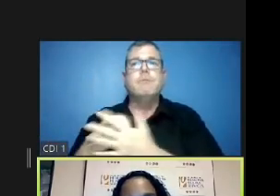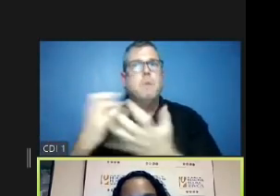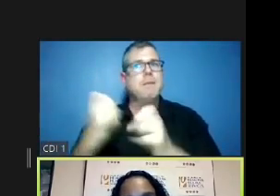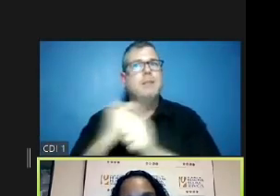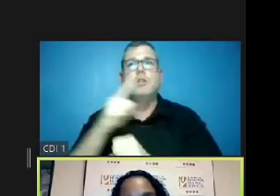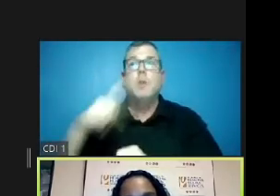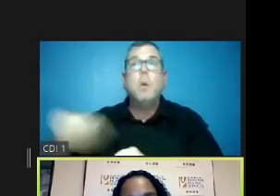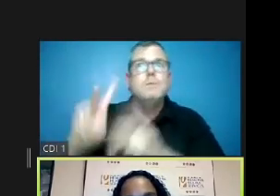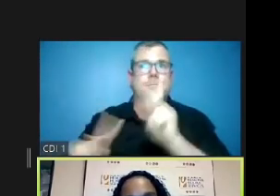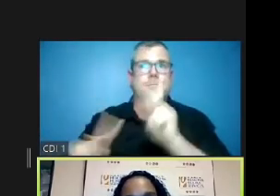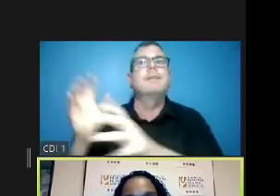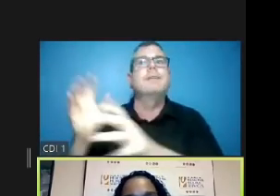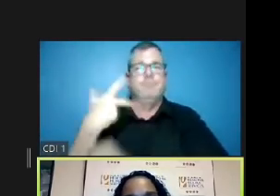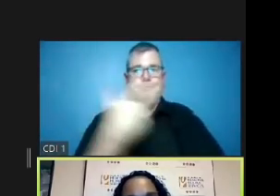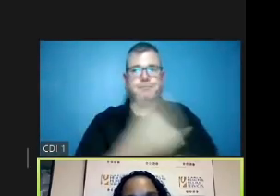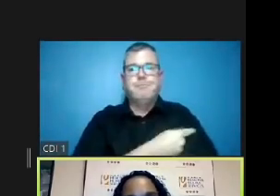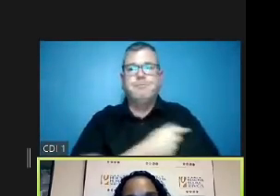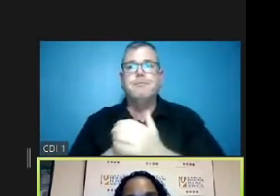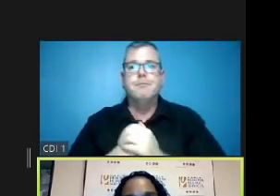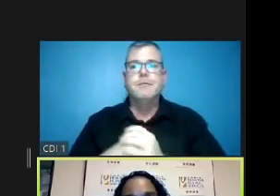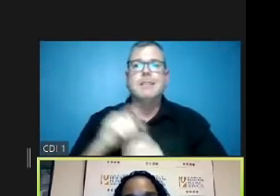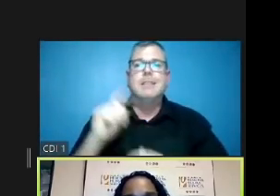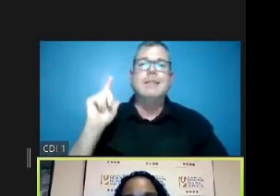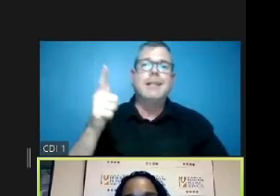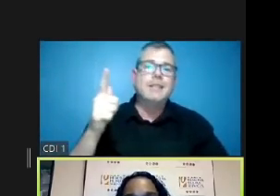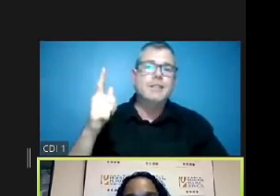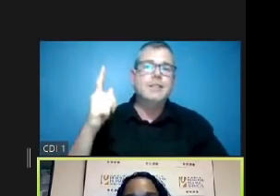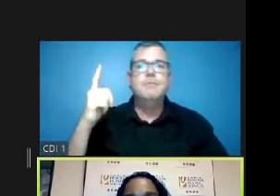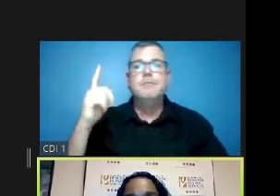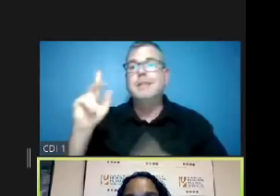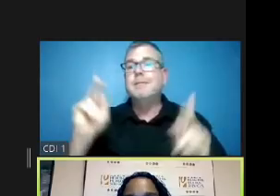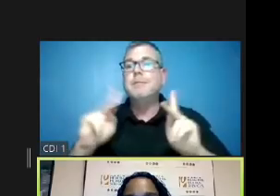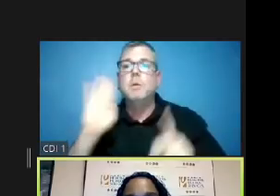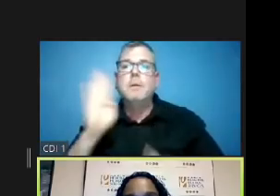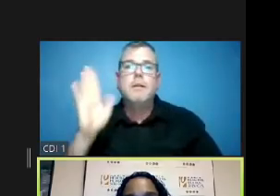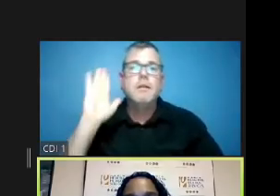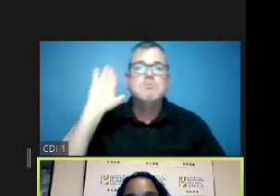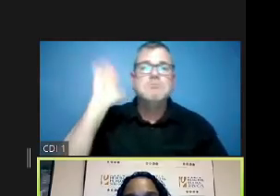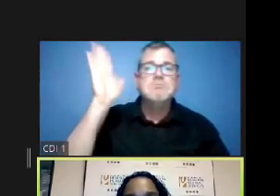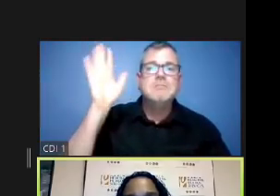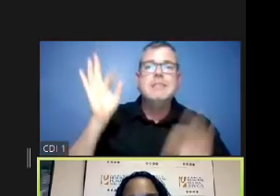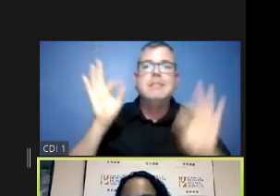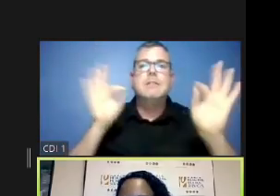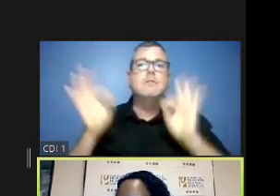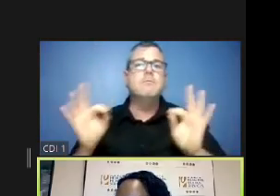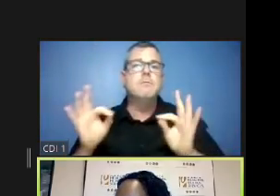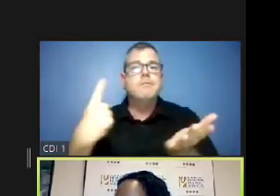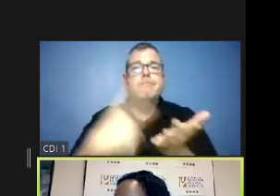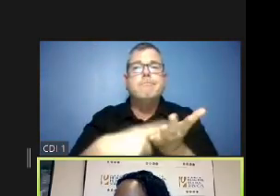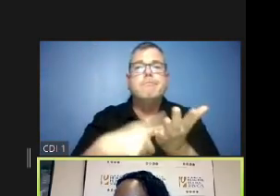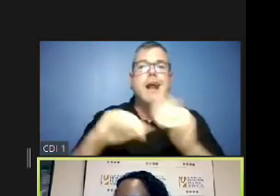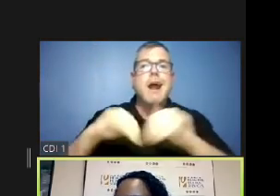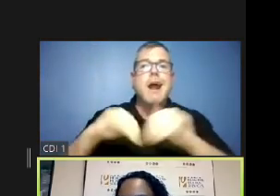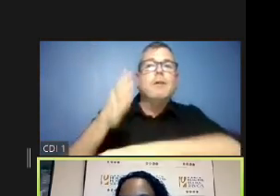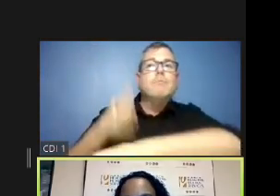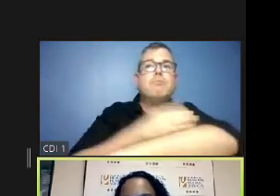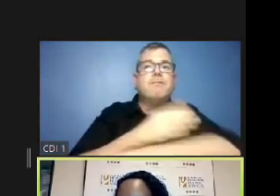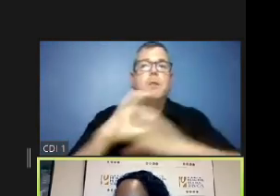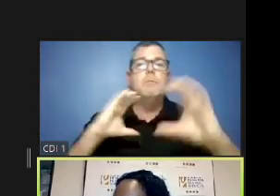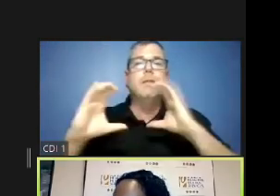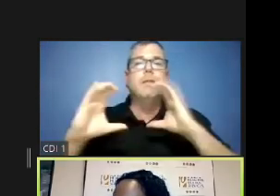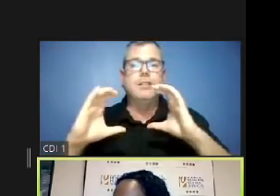our efforts to improve communication and improve information sharing through our